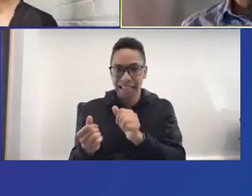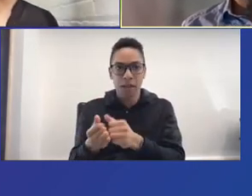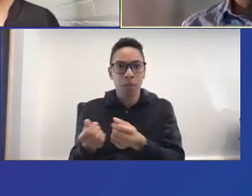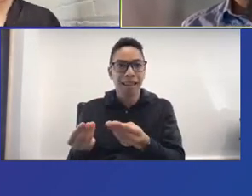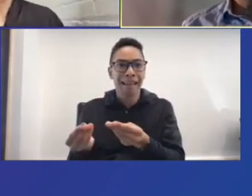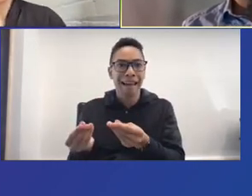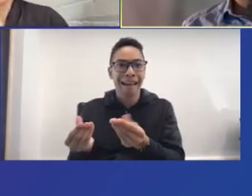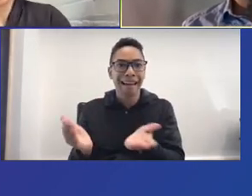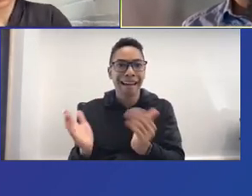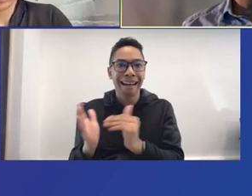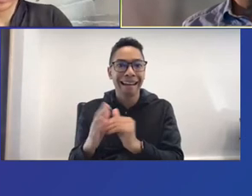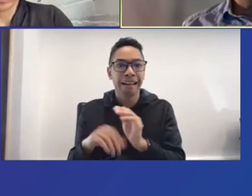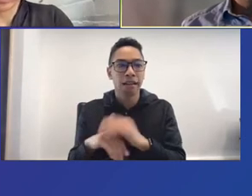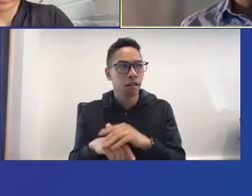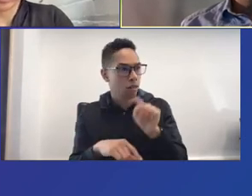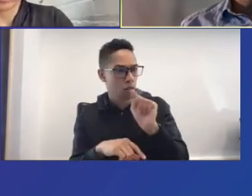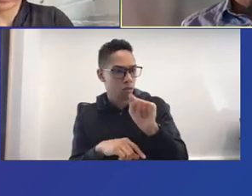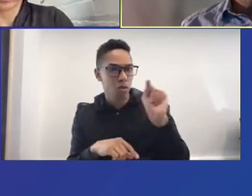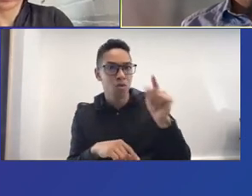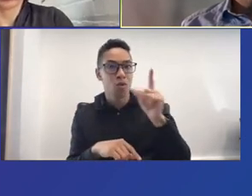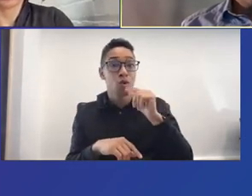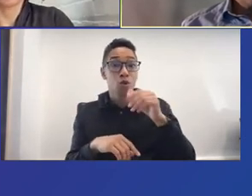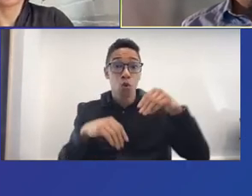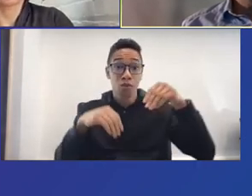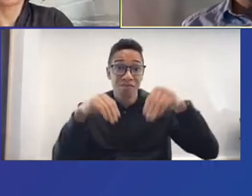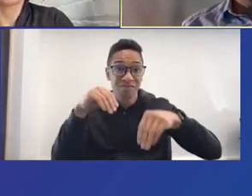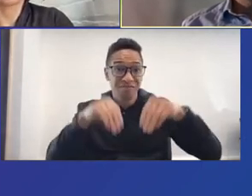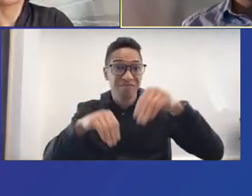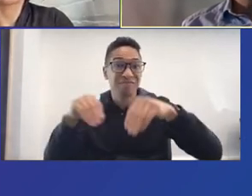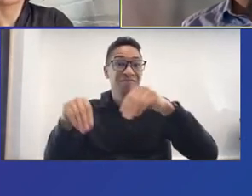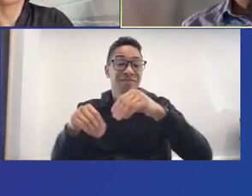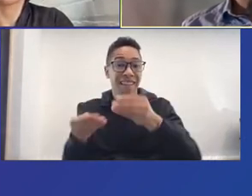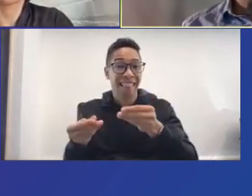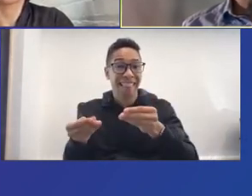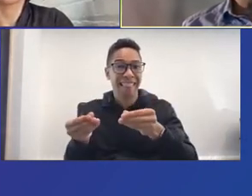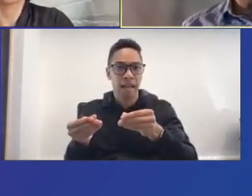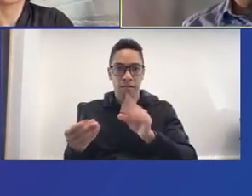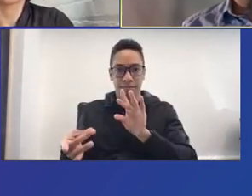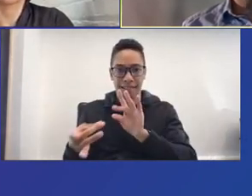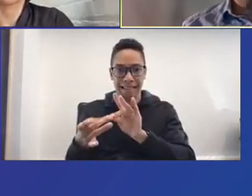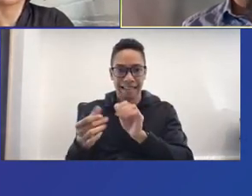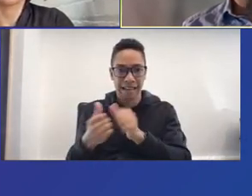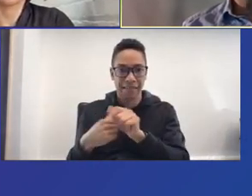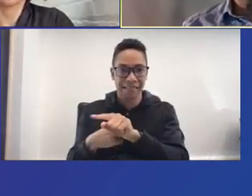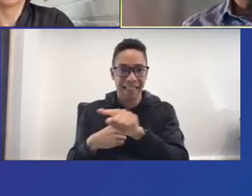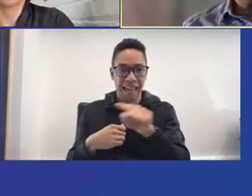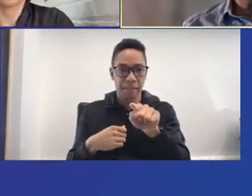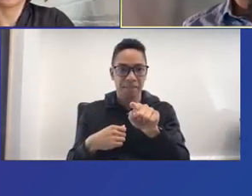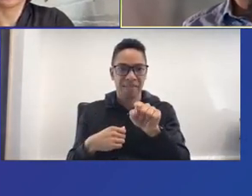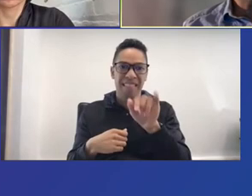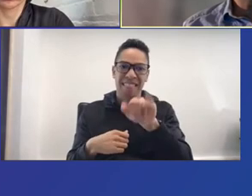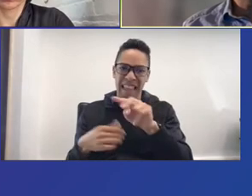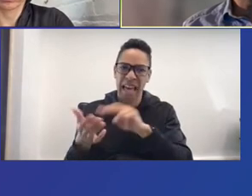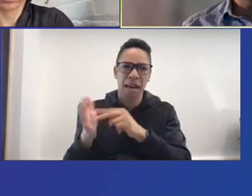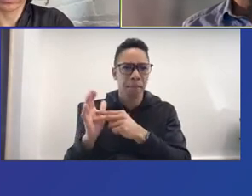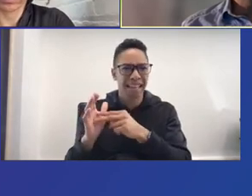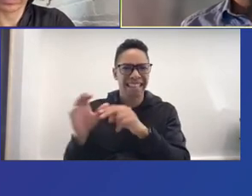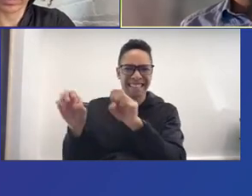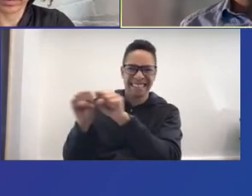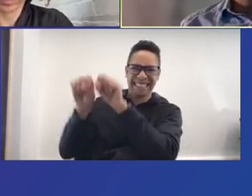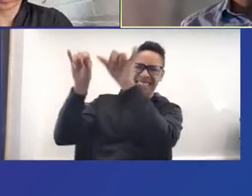work the land and that sort of thing. And that pulls us away from these colonialist